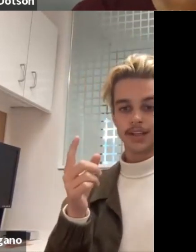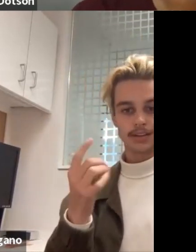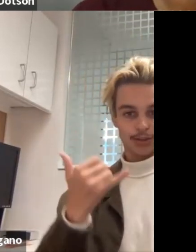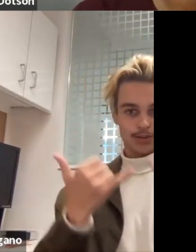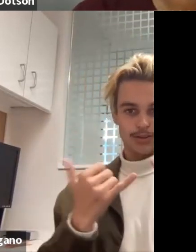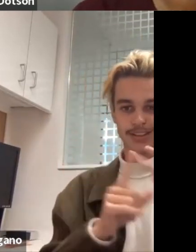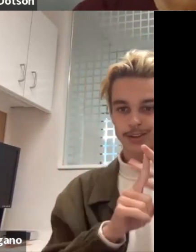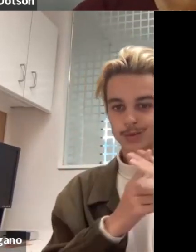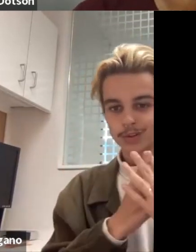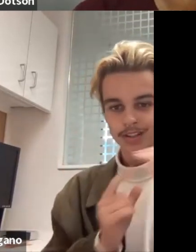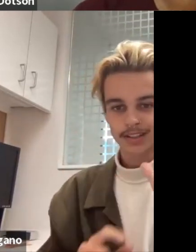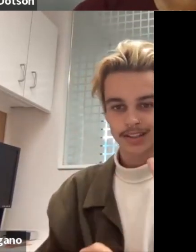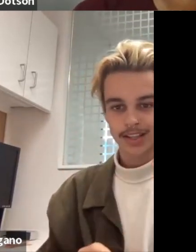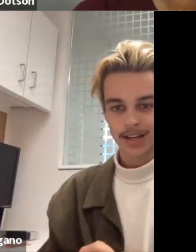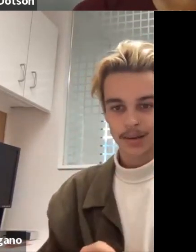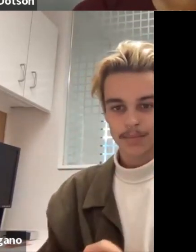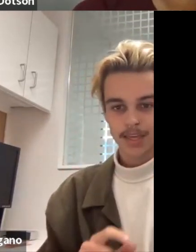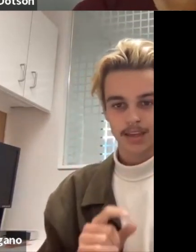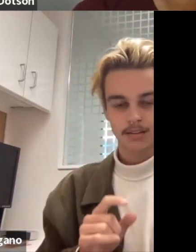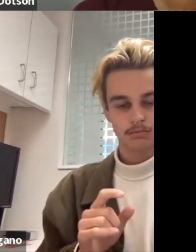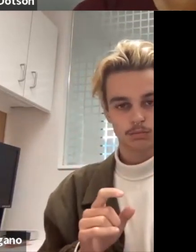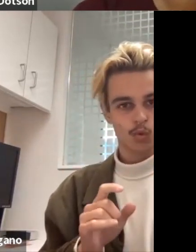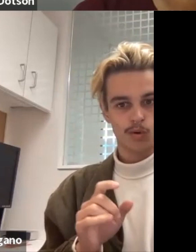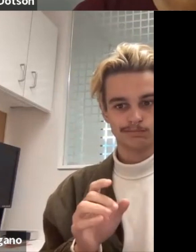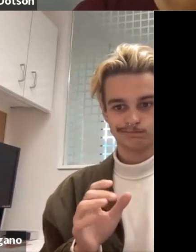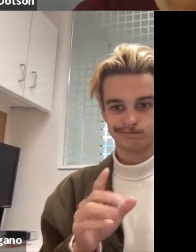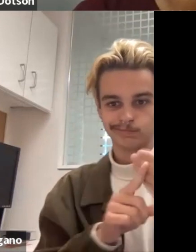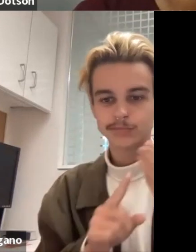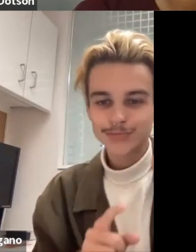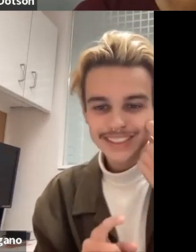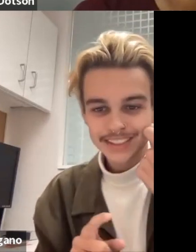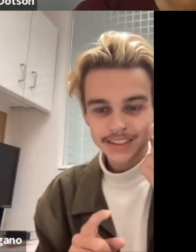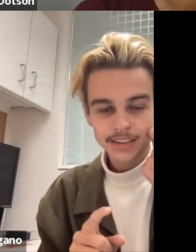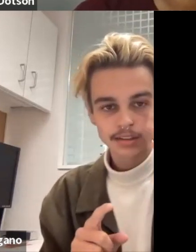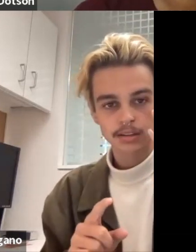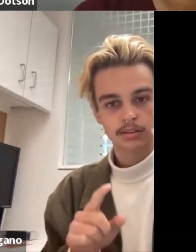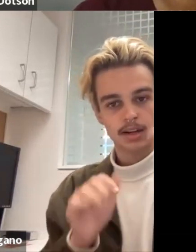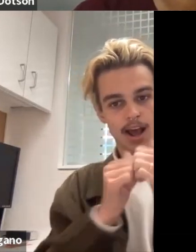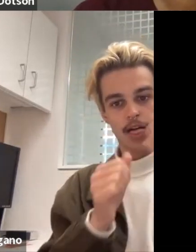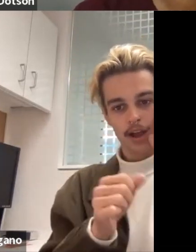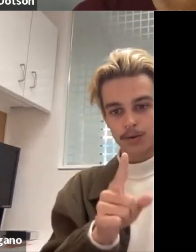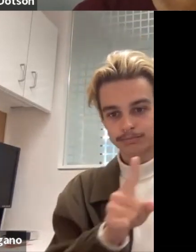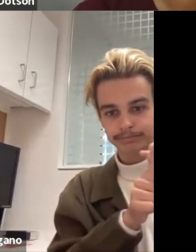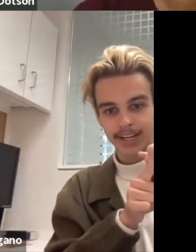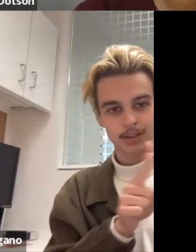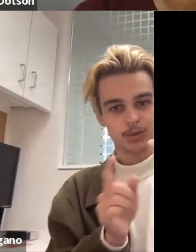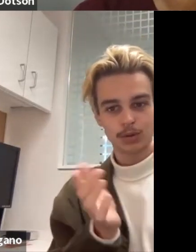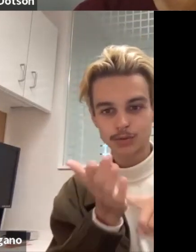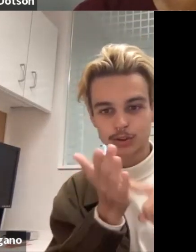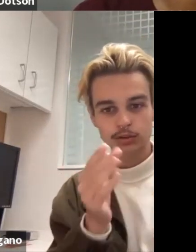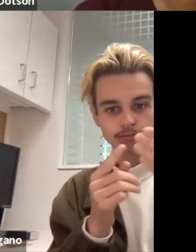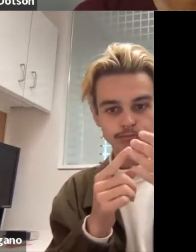what do you think the current climate, or the recent climate, I guess, how does that recent